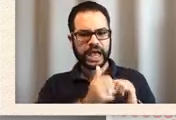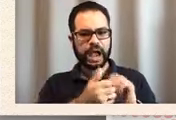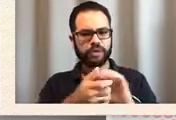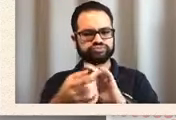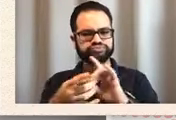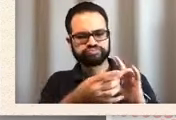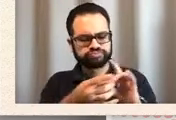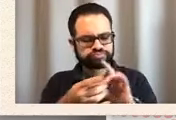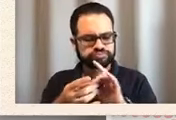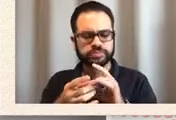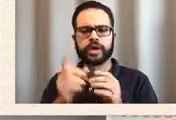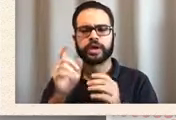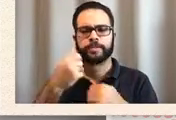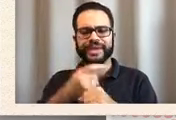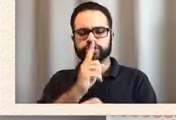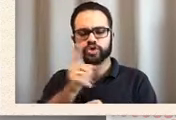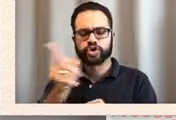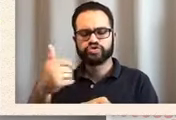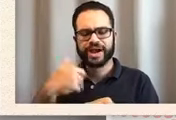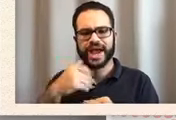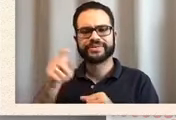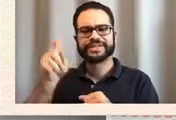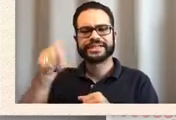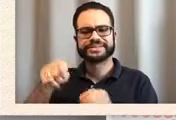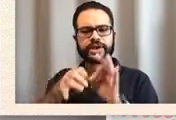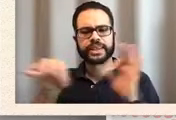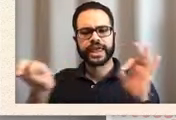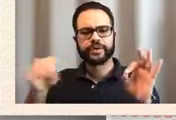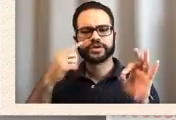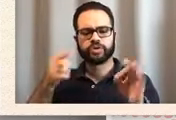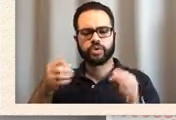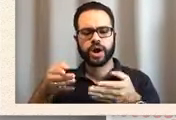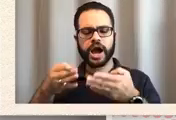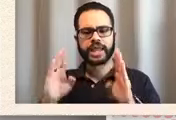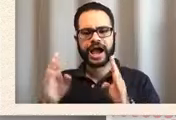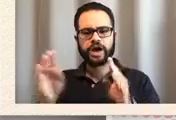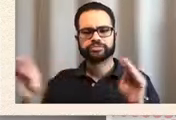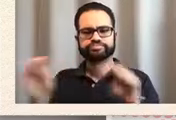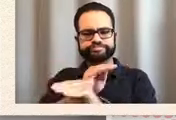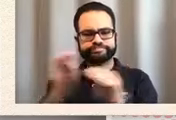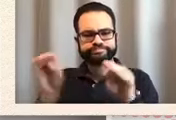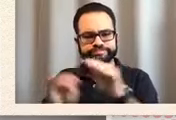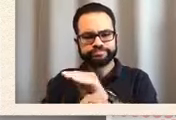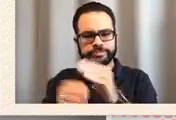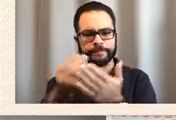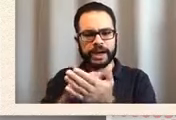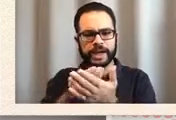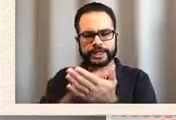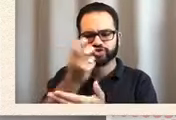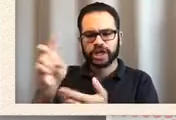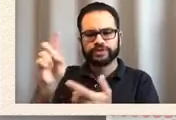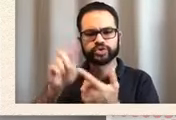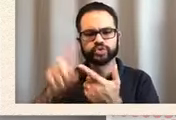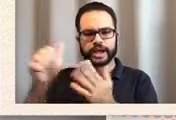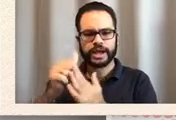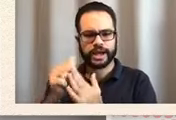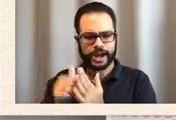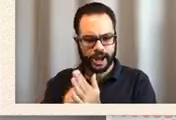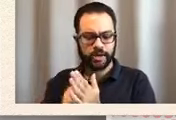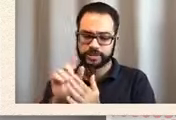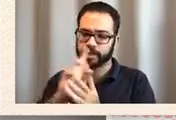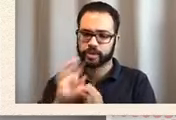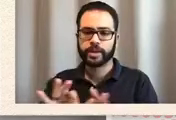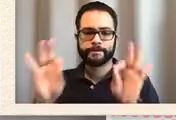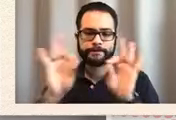you have the necessary language to allow distributions from that special needs trust to go to the ABLE account. That's important to